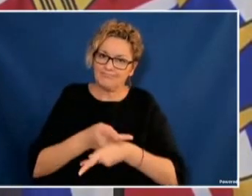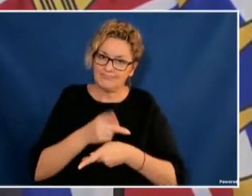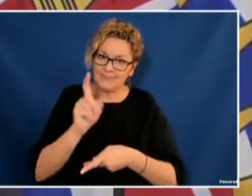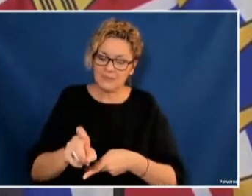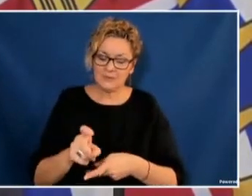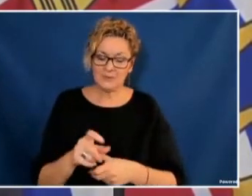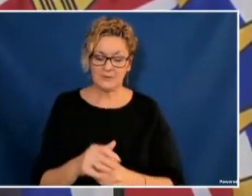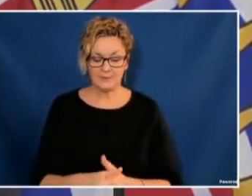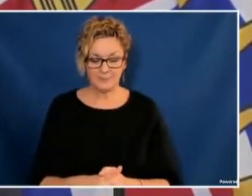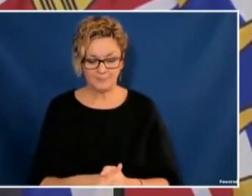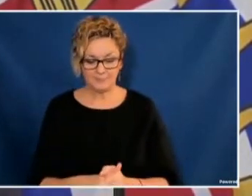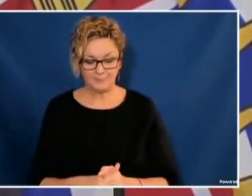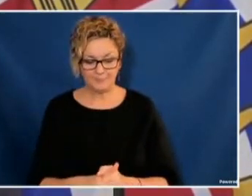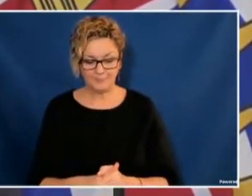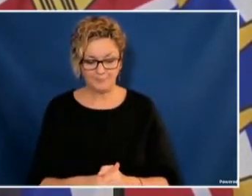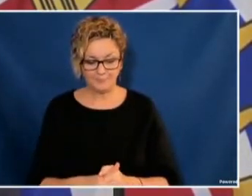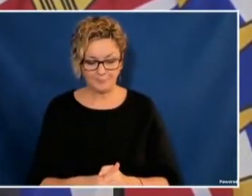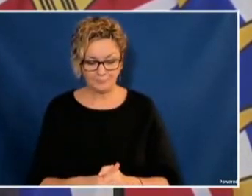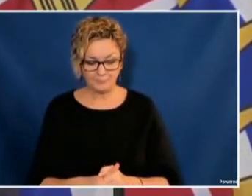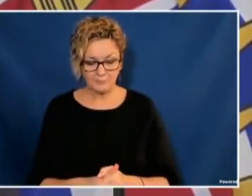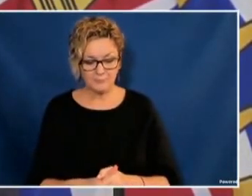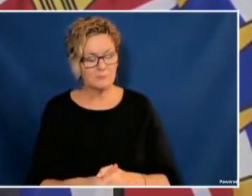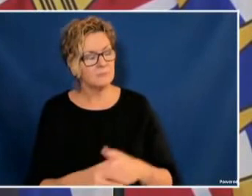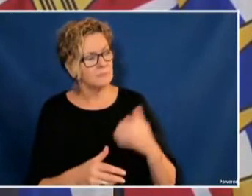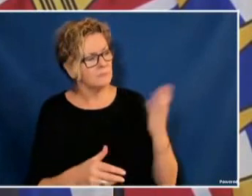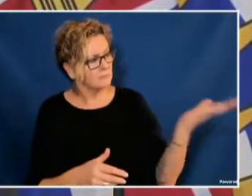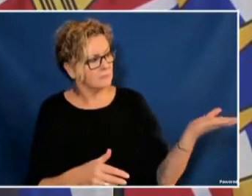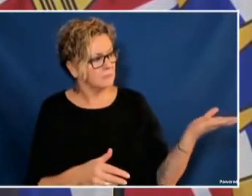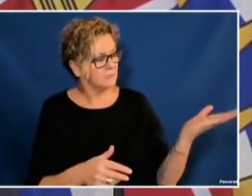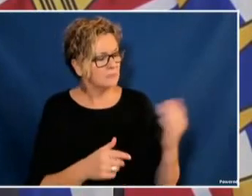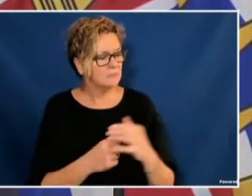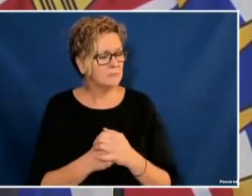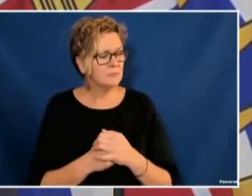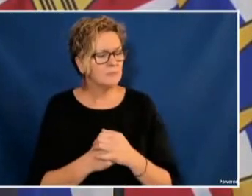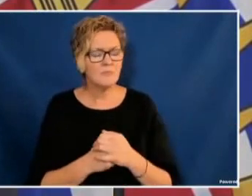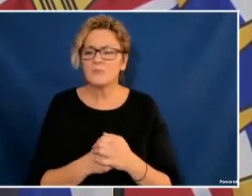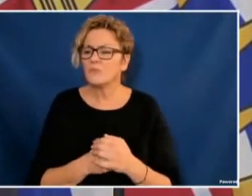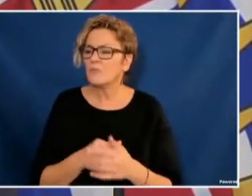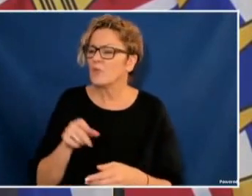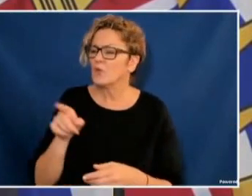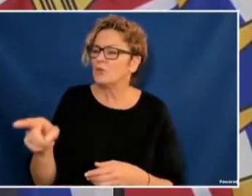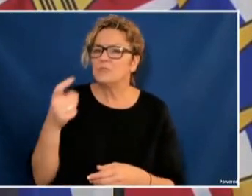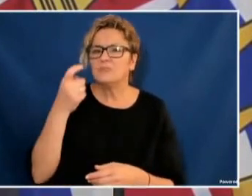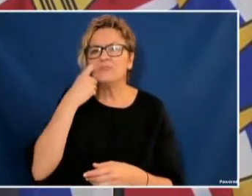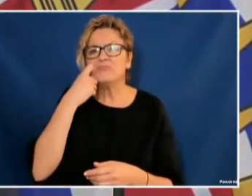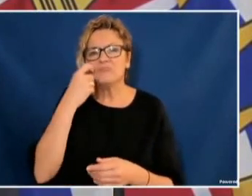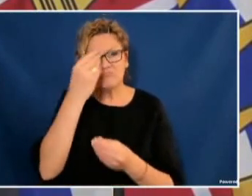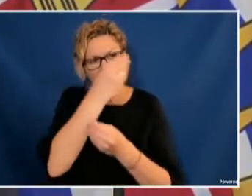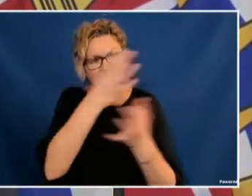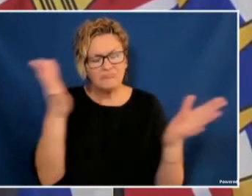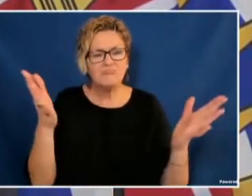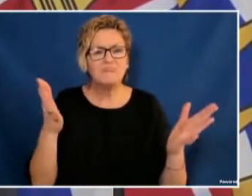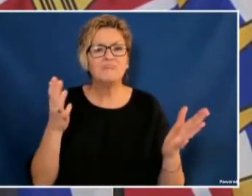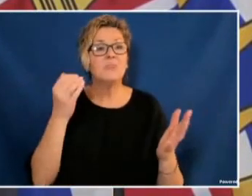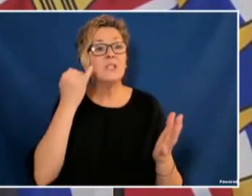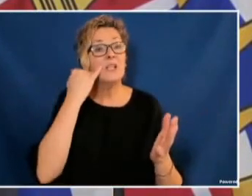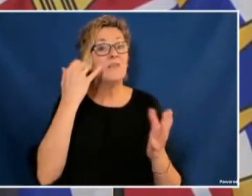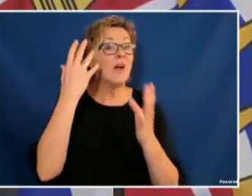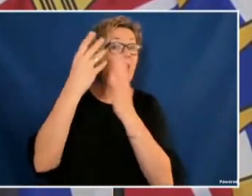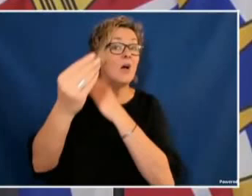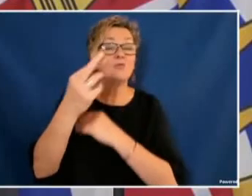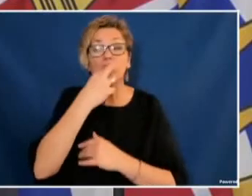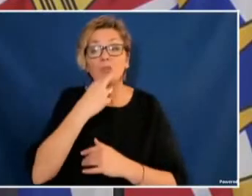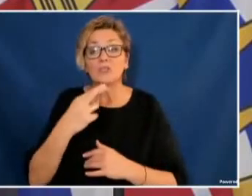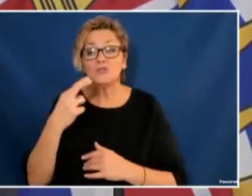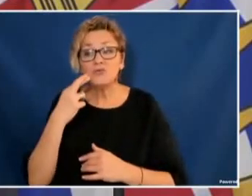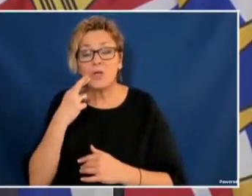then don't go to those stores, because don't put other people at risk. And go at a different time, shop online, find other ways